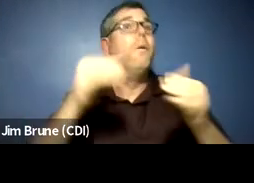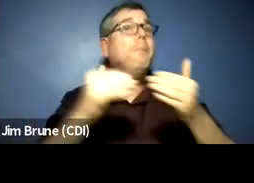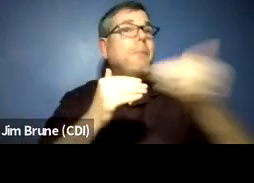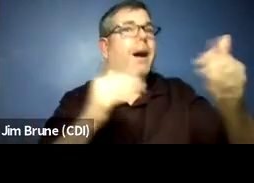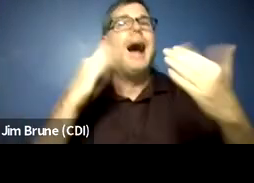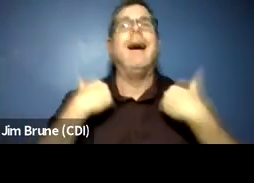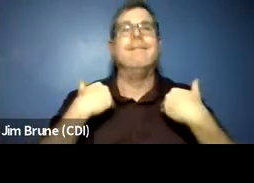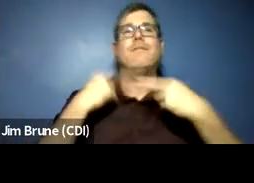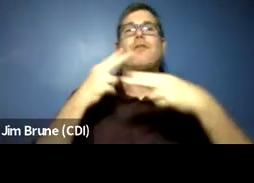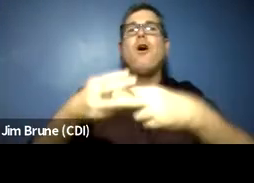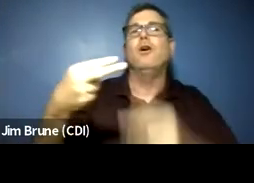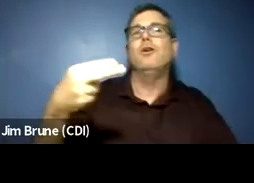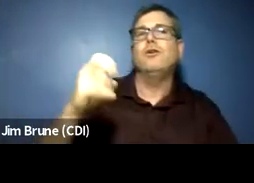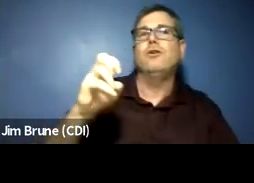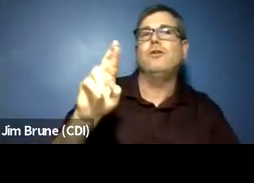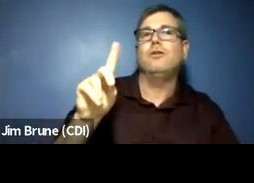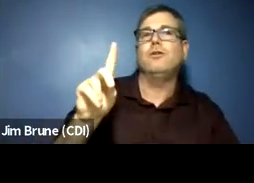that will allow us to